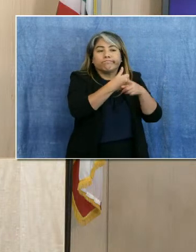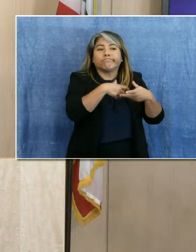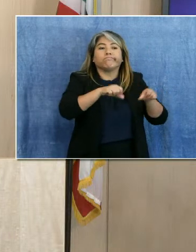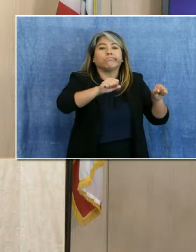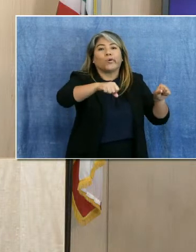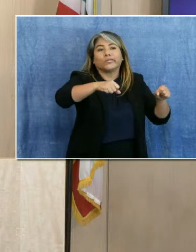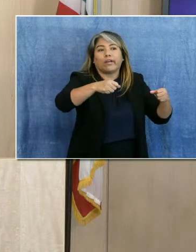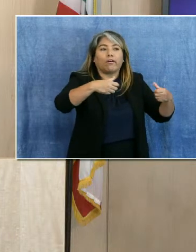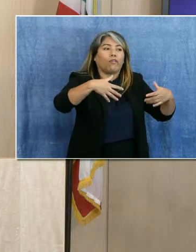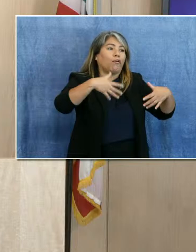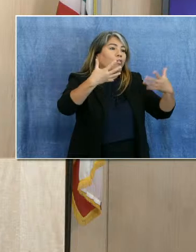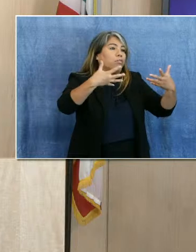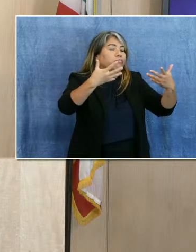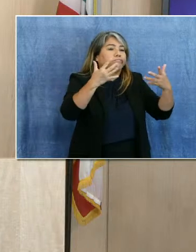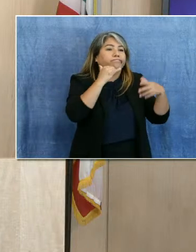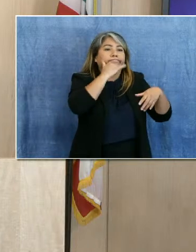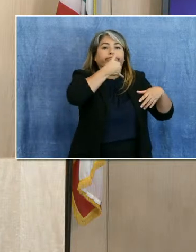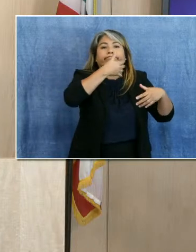motorcycle